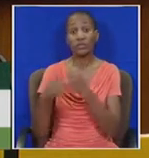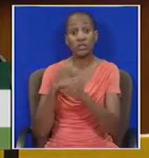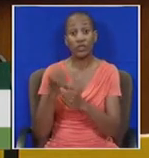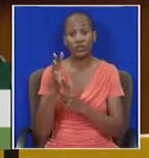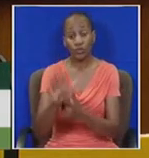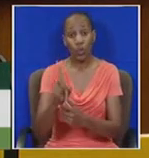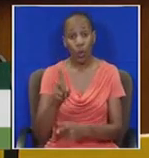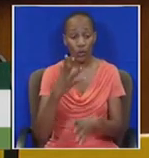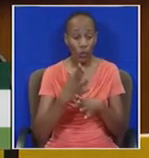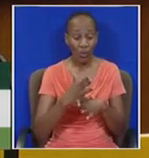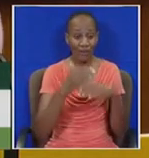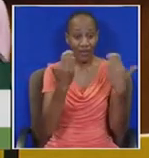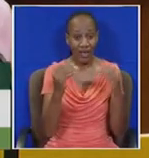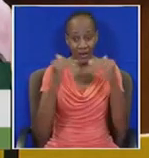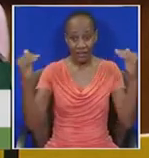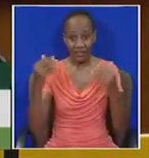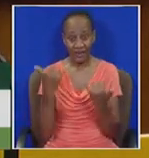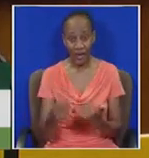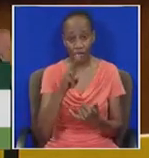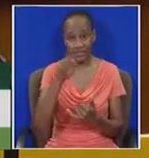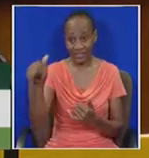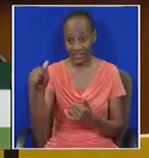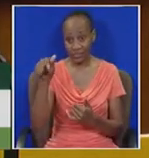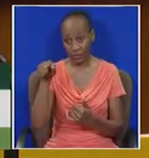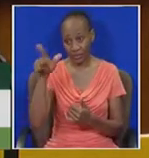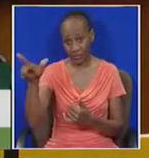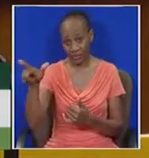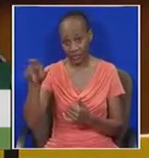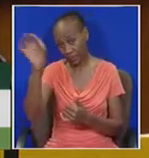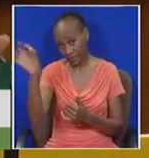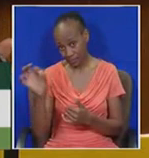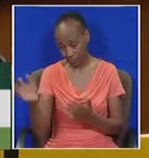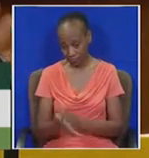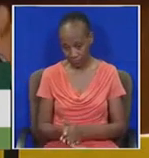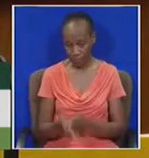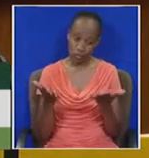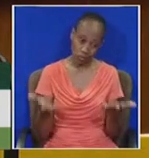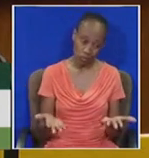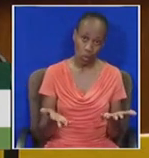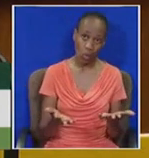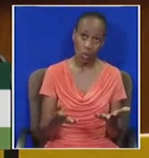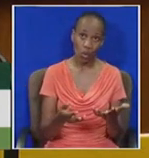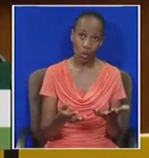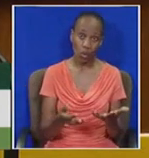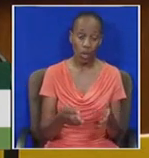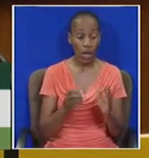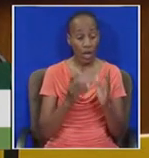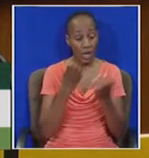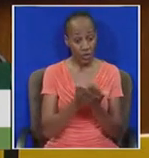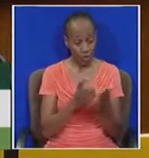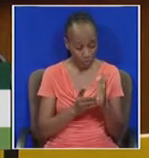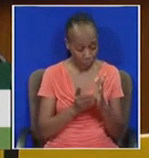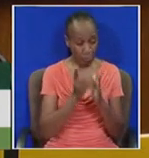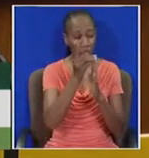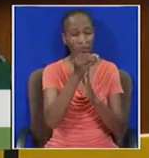is currently at 26.7. So creating labor-absorbing economic growth